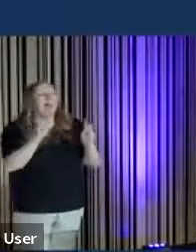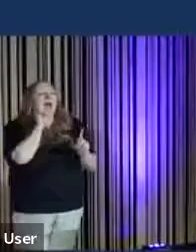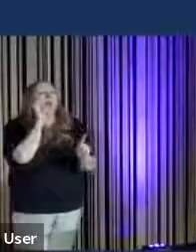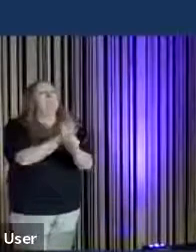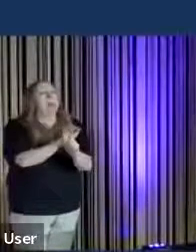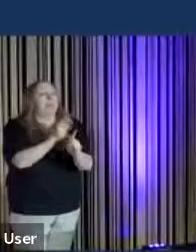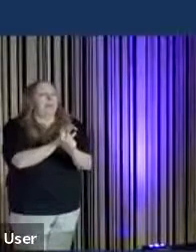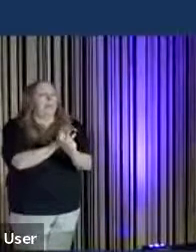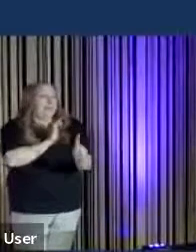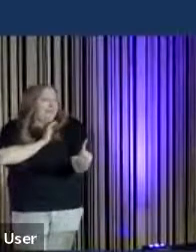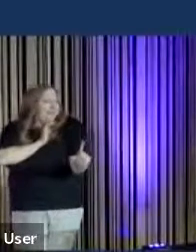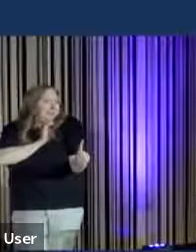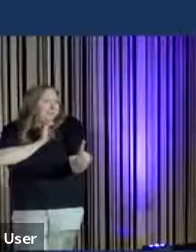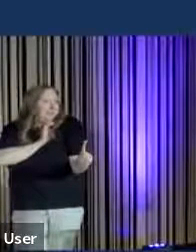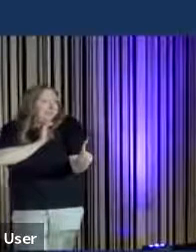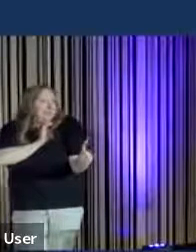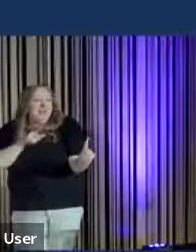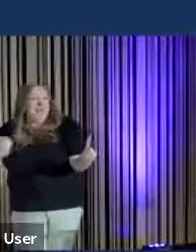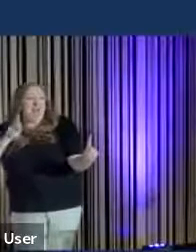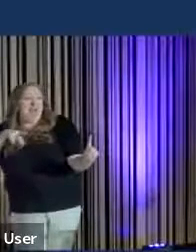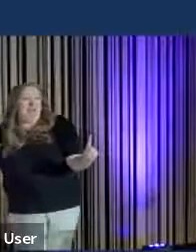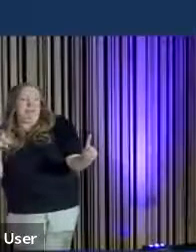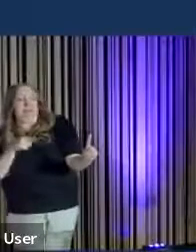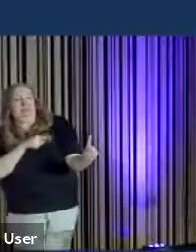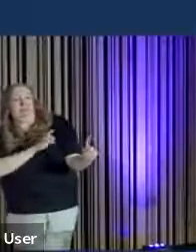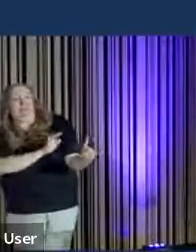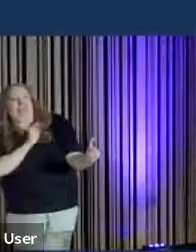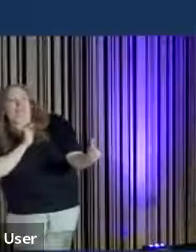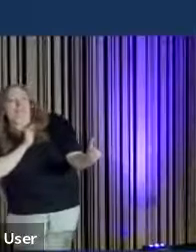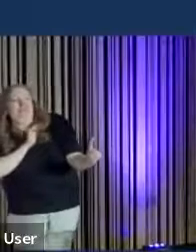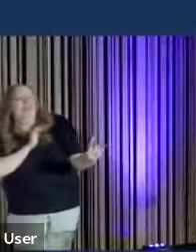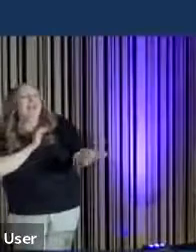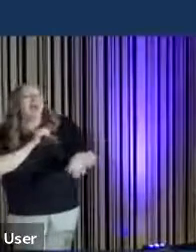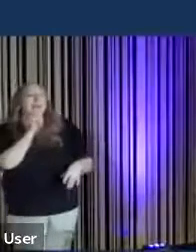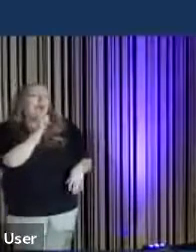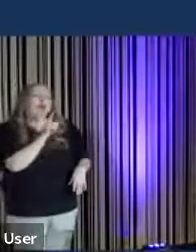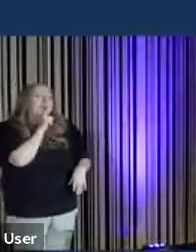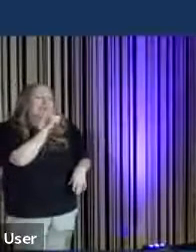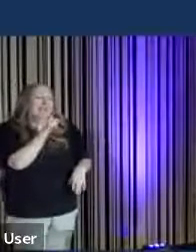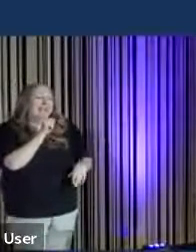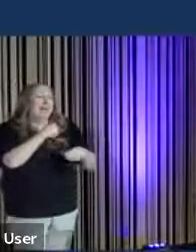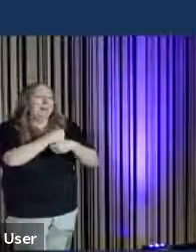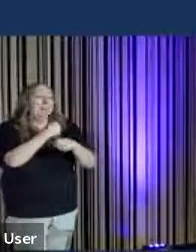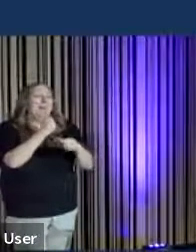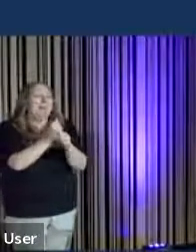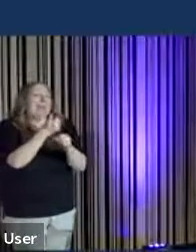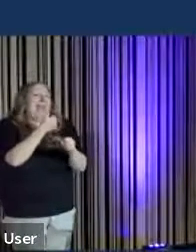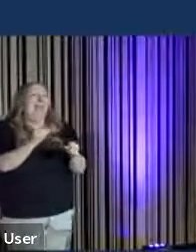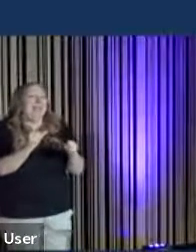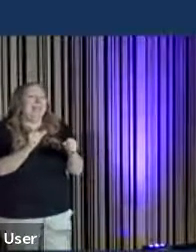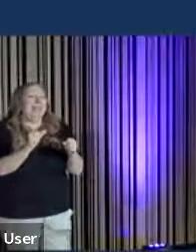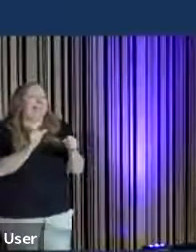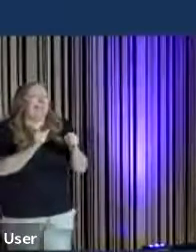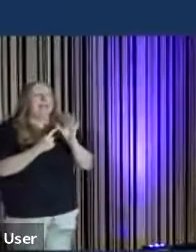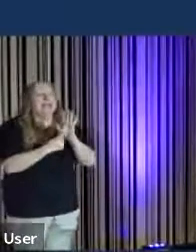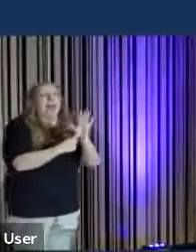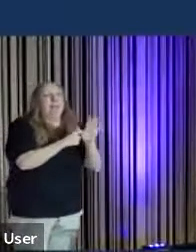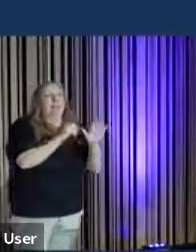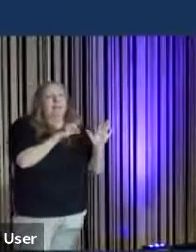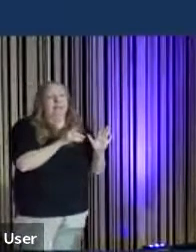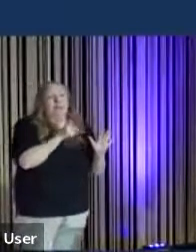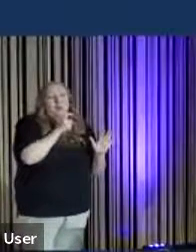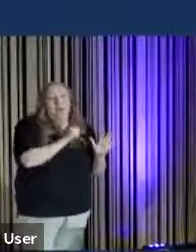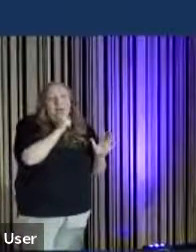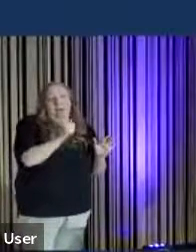forms of plankton that people don't want to hang around with. I'm not going to make analogies with who they may be, especially not